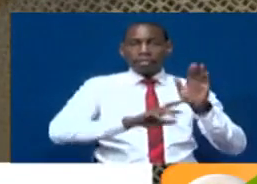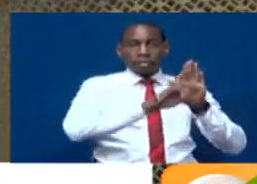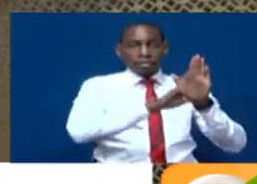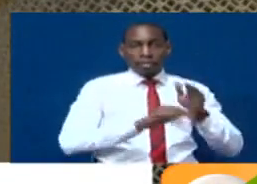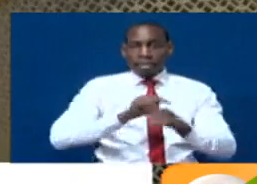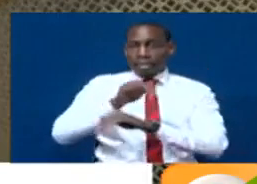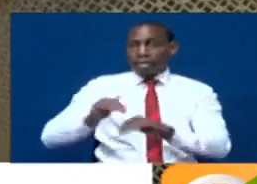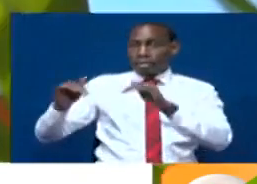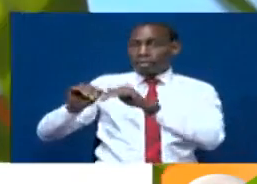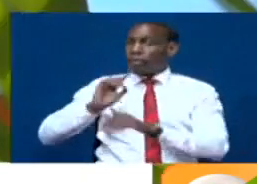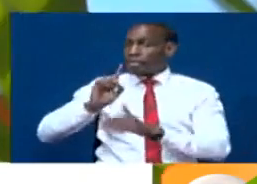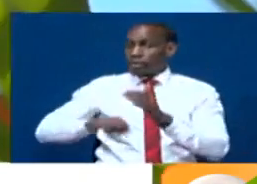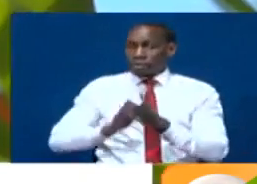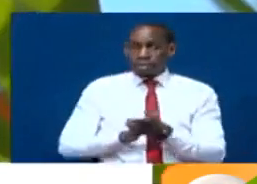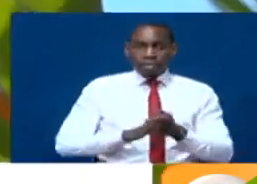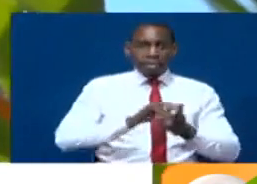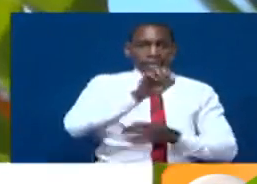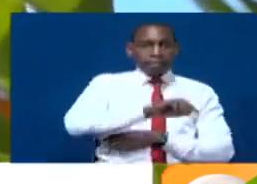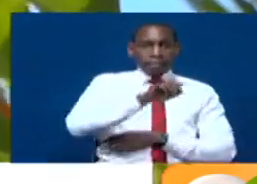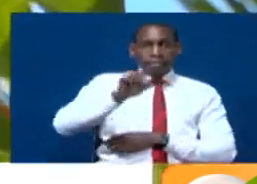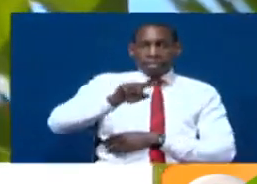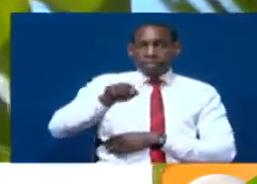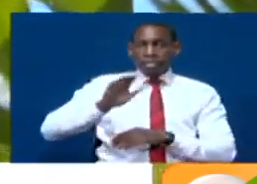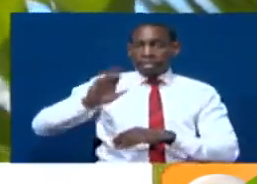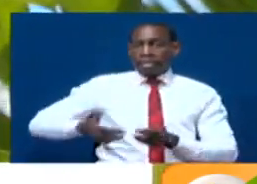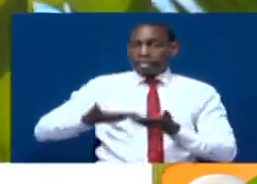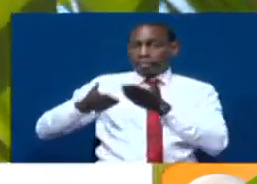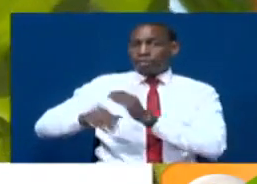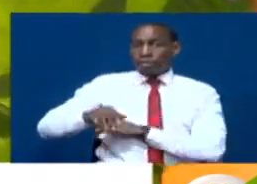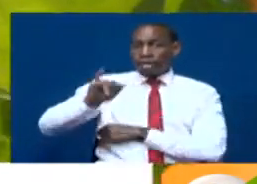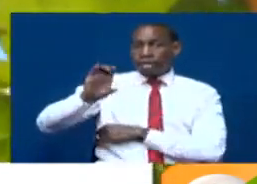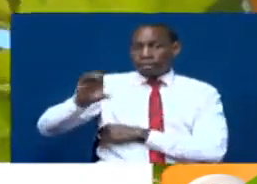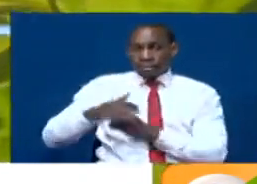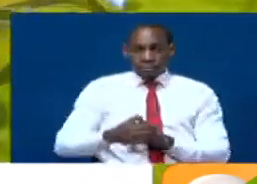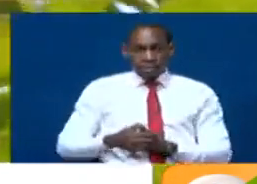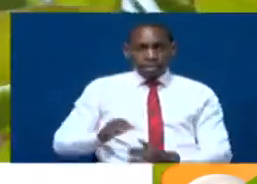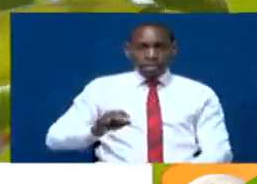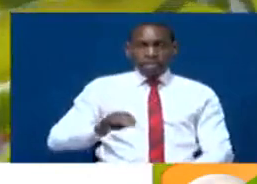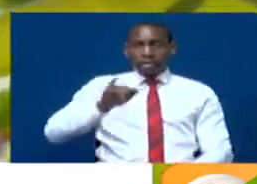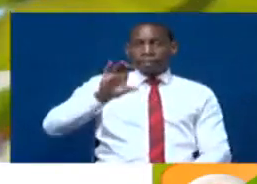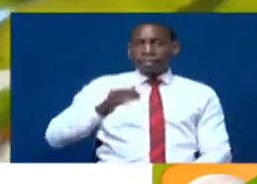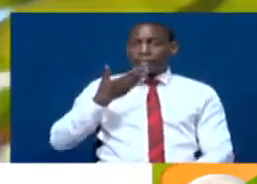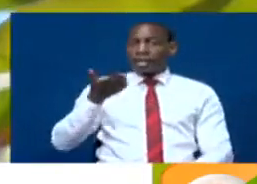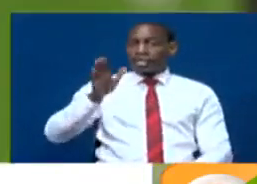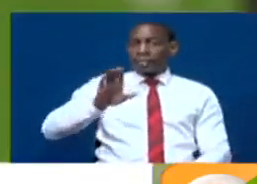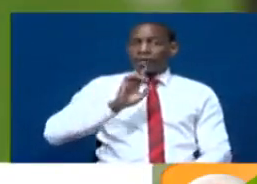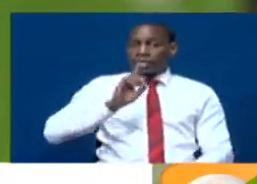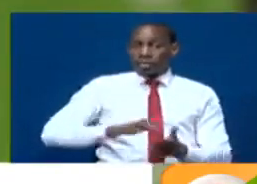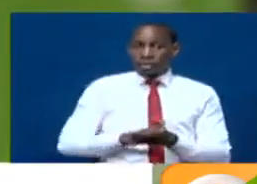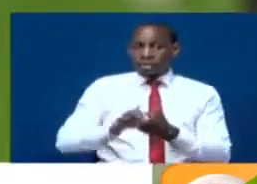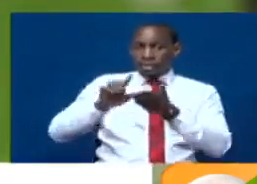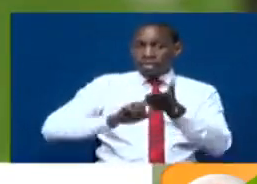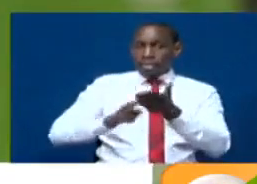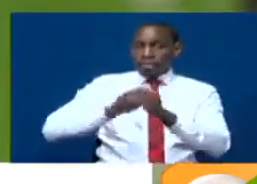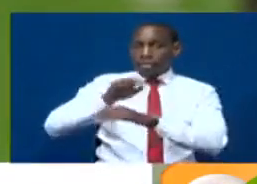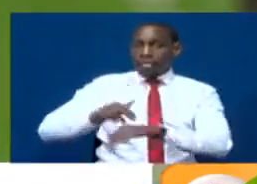the National Assembly claimed errors and late submission by IEBC. But the Commission is fighting back. IEBC is accusing the